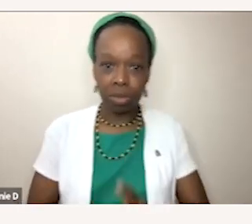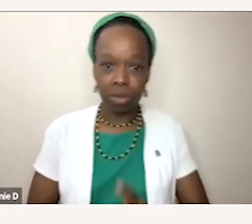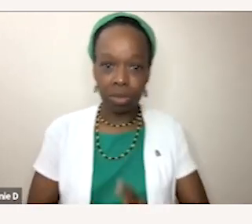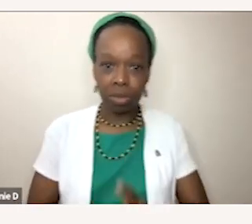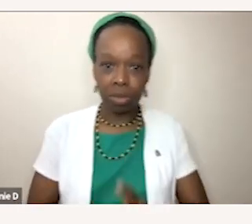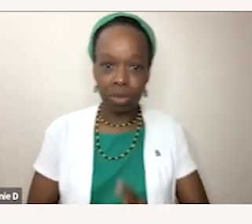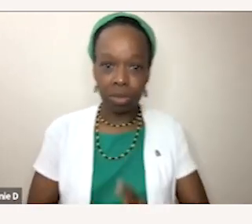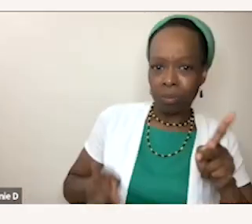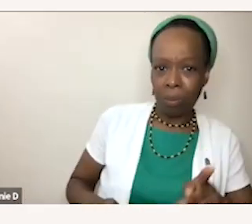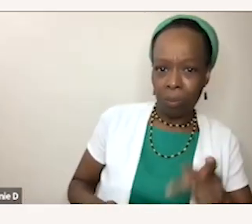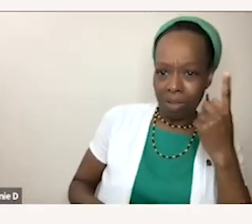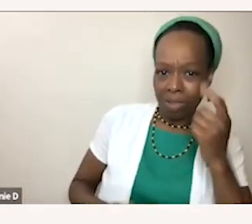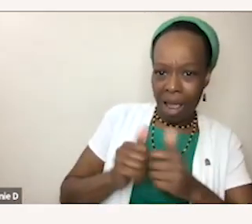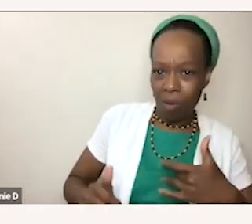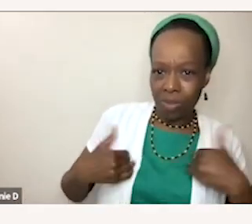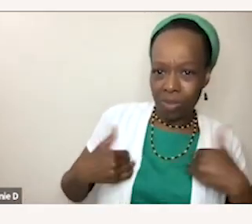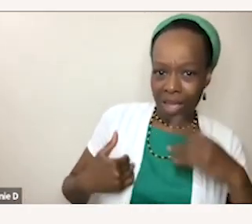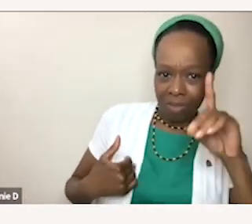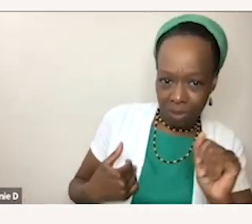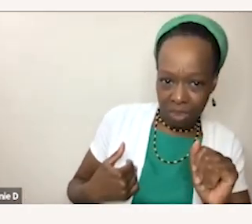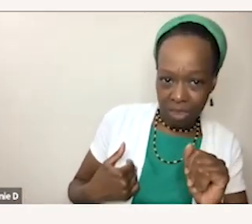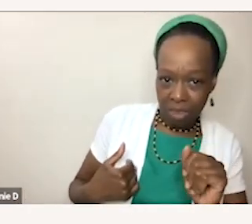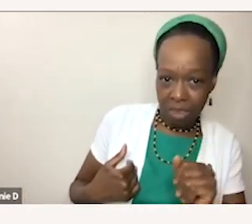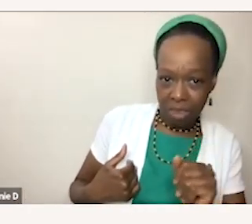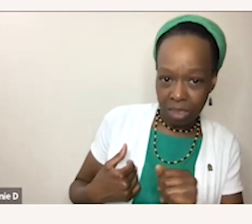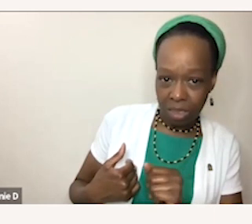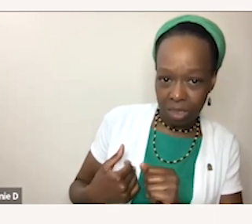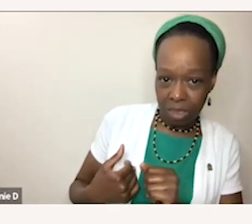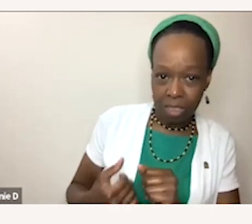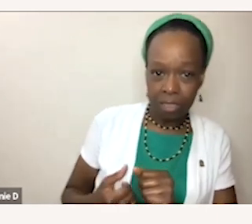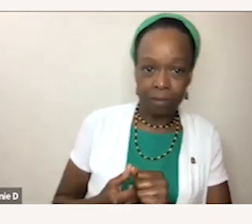about how it feels like to have a disability.